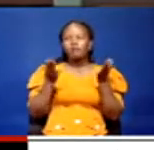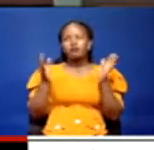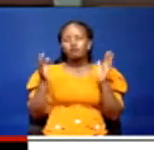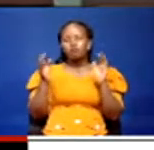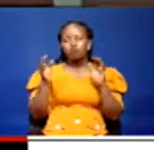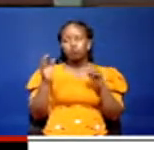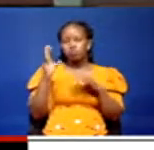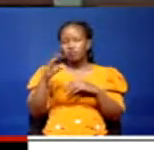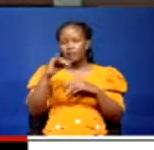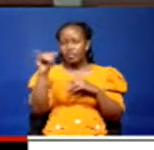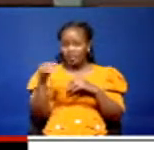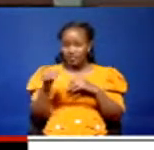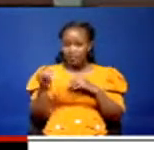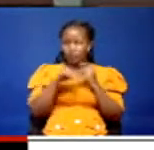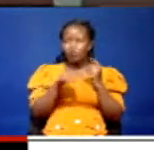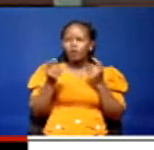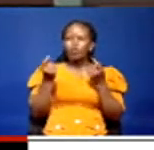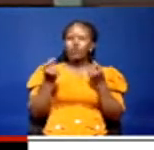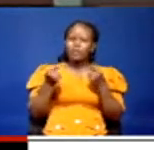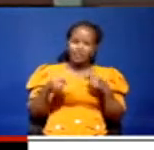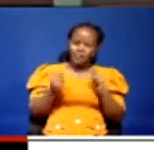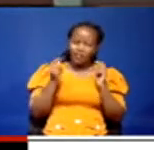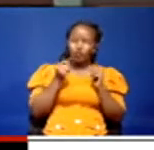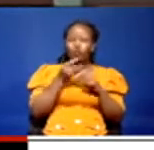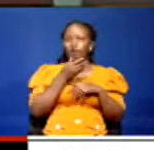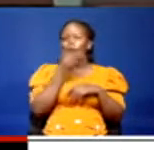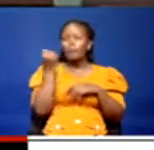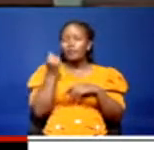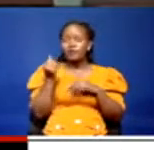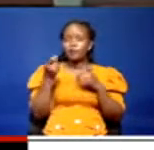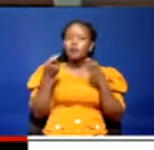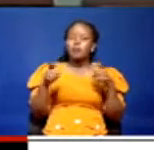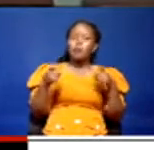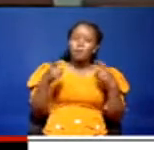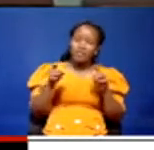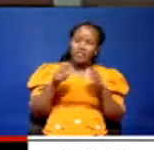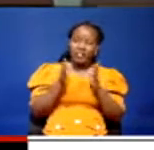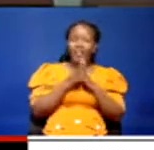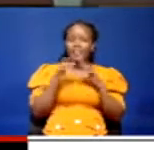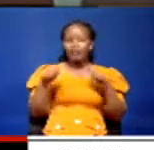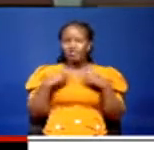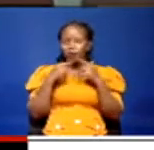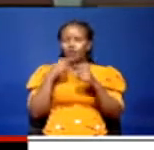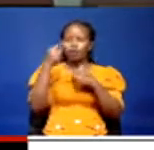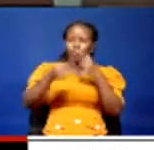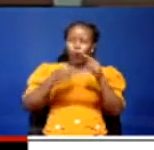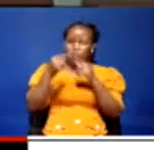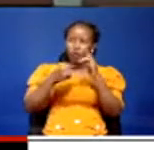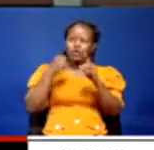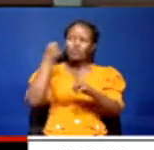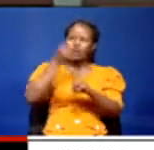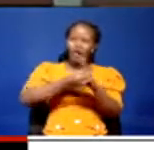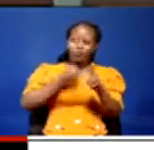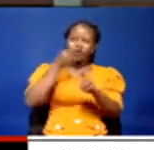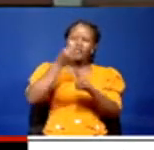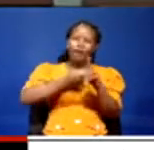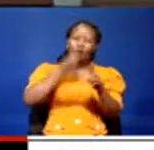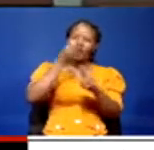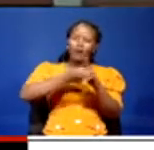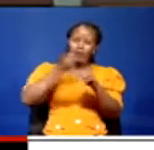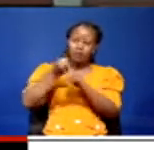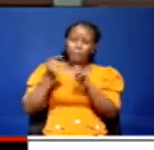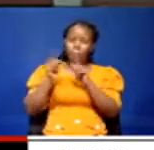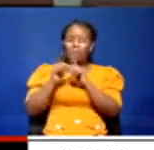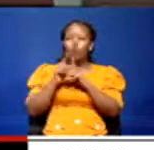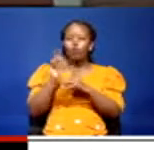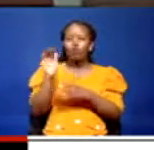very best, you media, ourselves, that we now advocate and we continue doing it now as we go into elections, and calling on women to